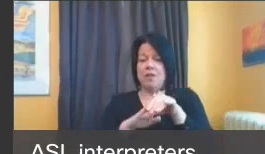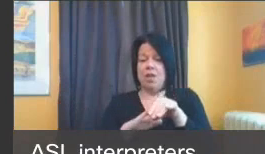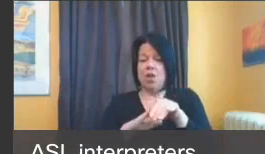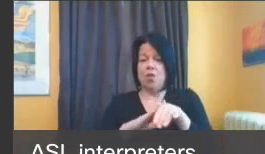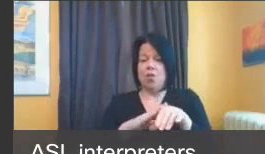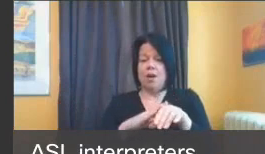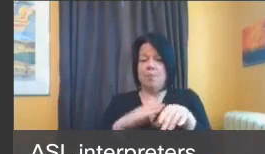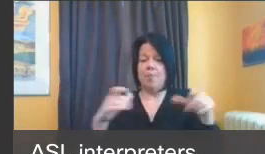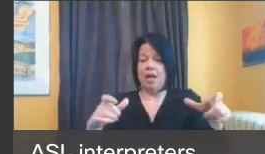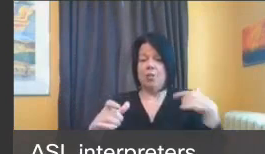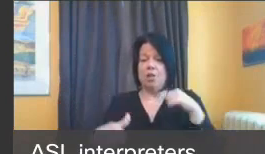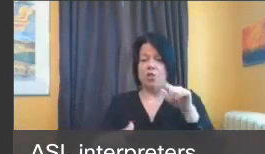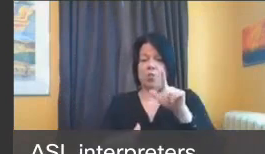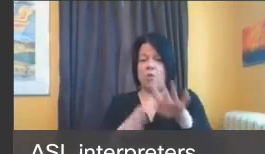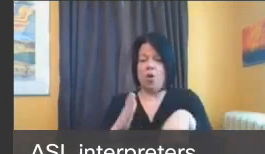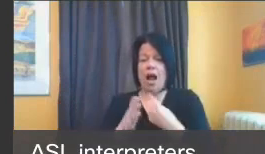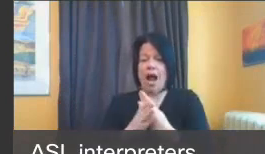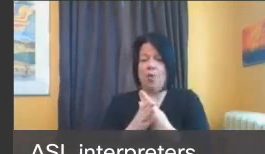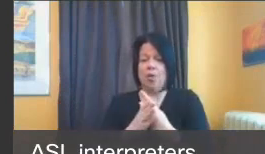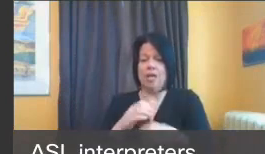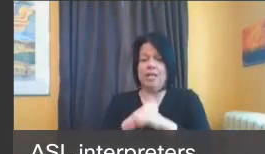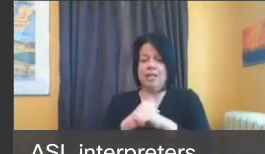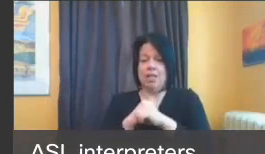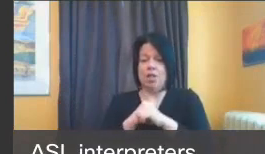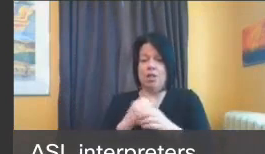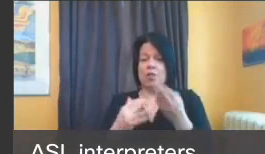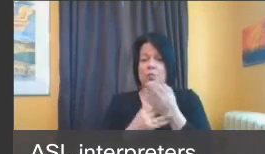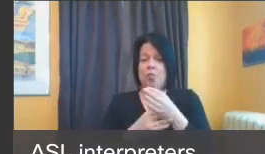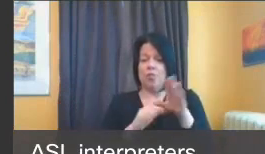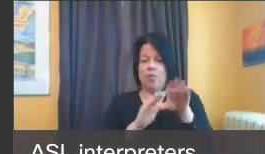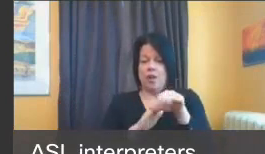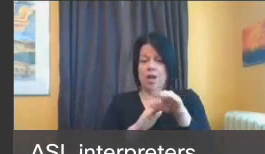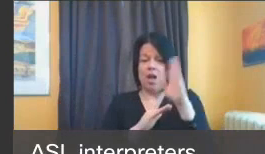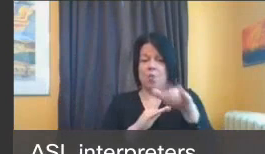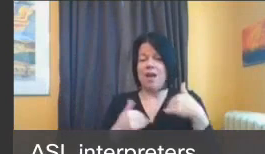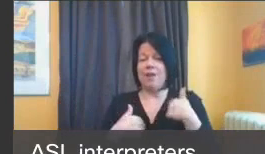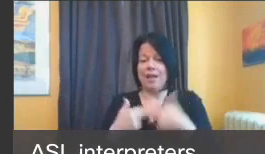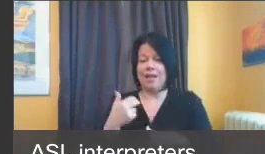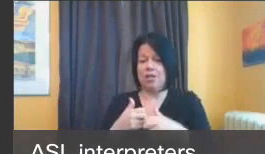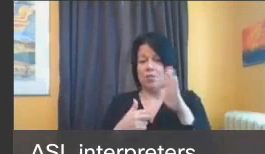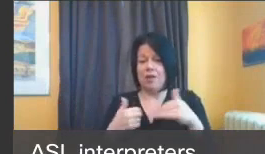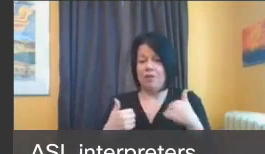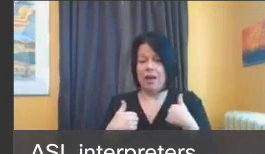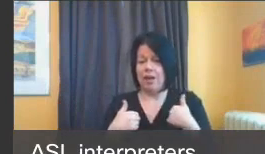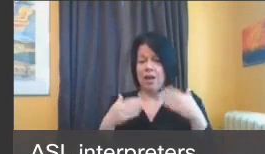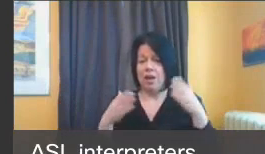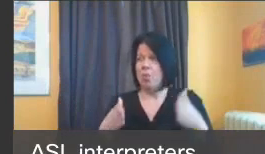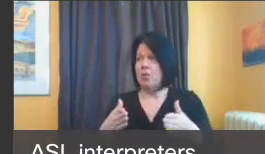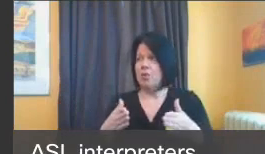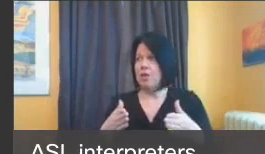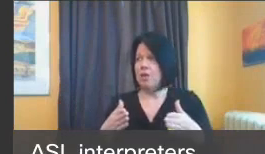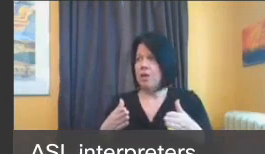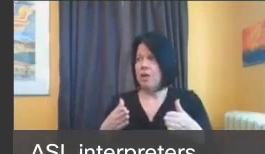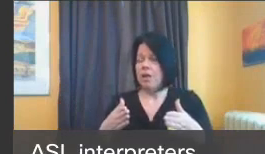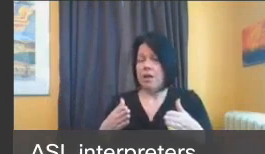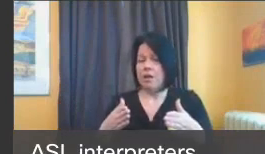24-hour security on the drop boxes by way of video monitoring, and we never had an issue. We never had anybody bother any of our drop boxes. So